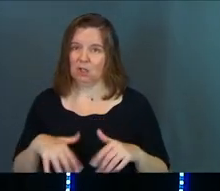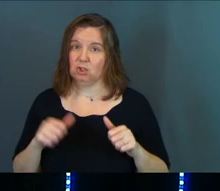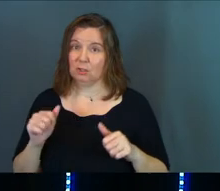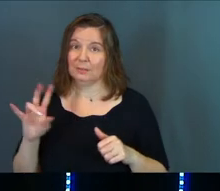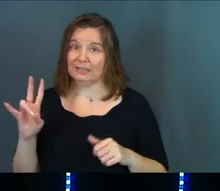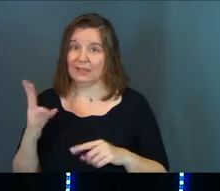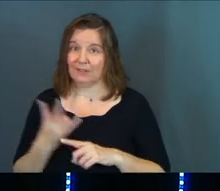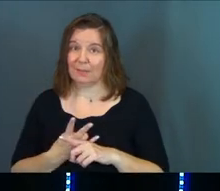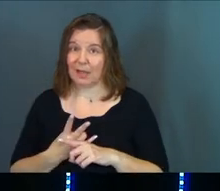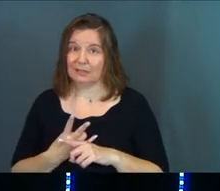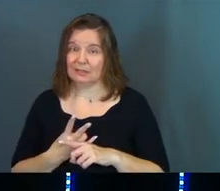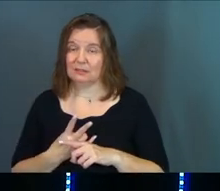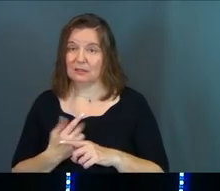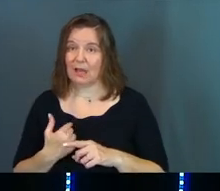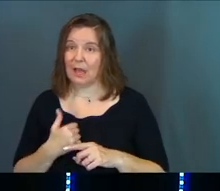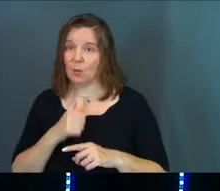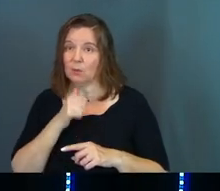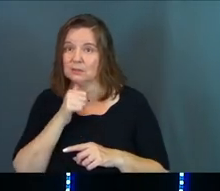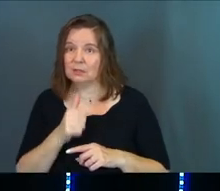took me 7 months, okay? Again,